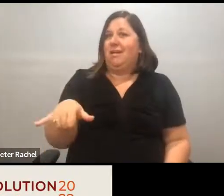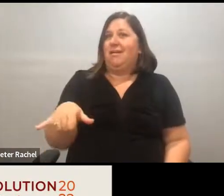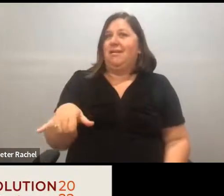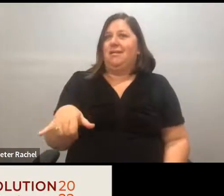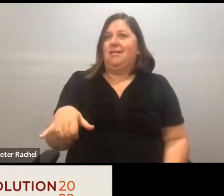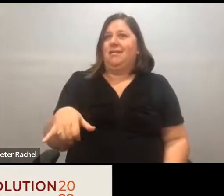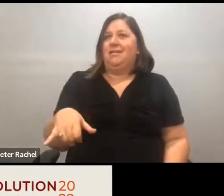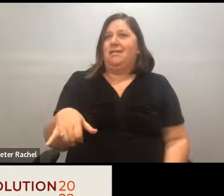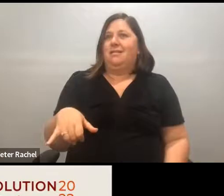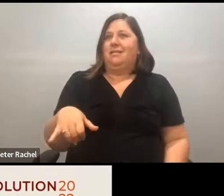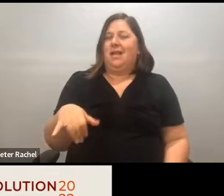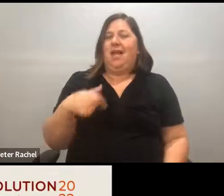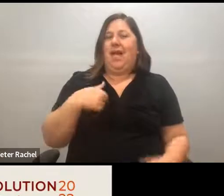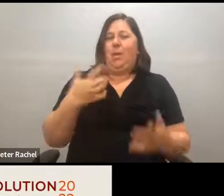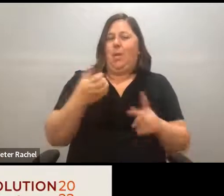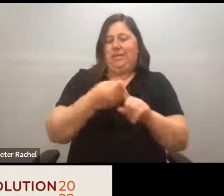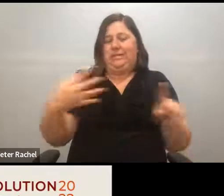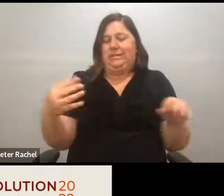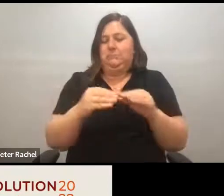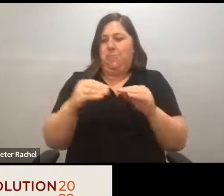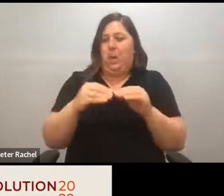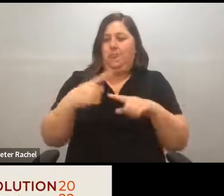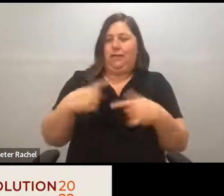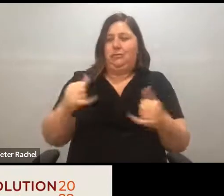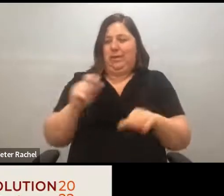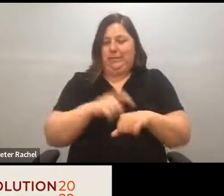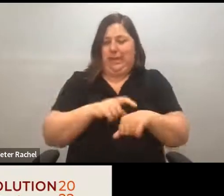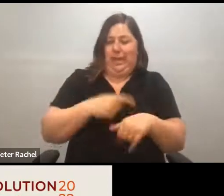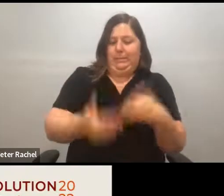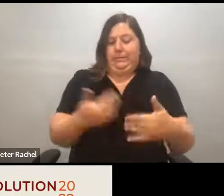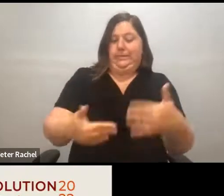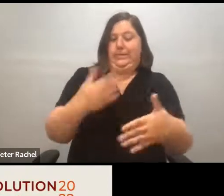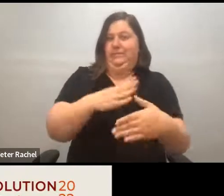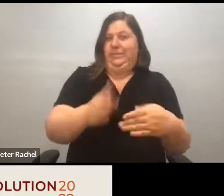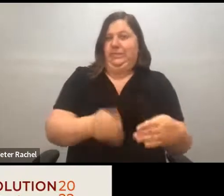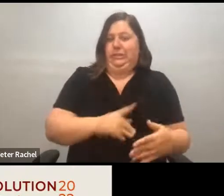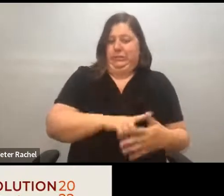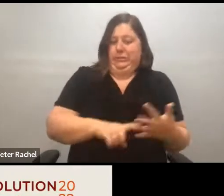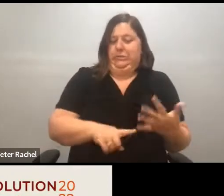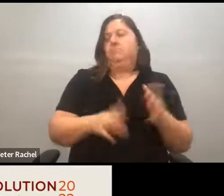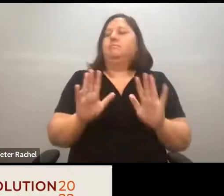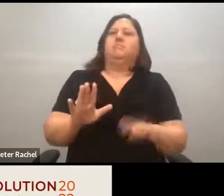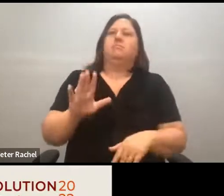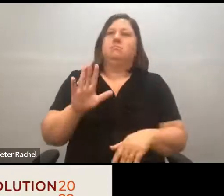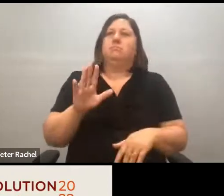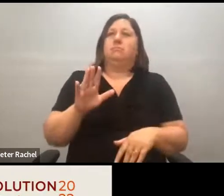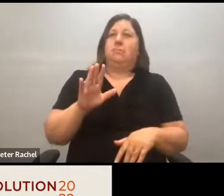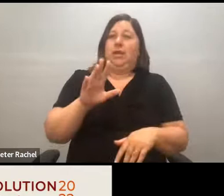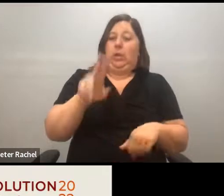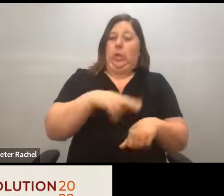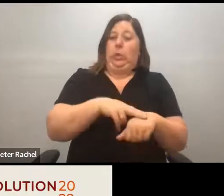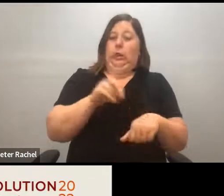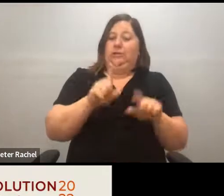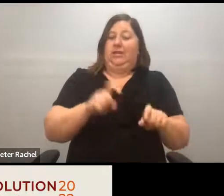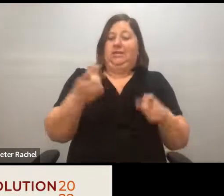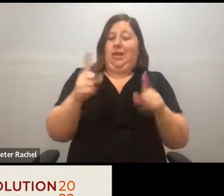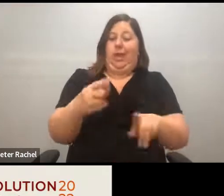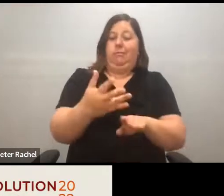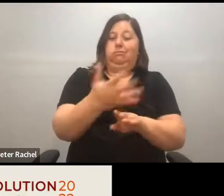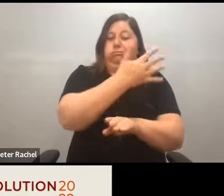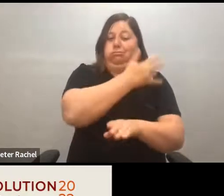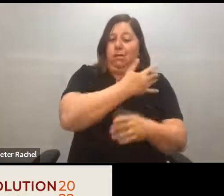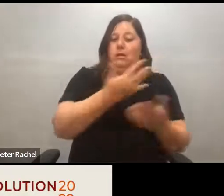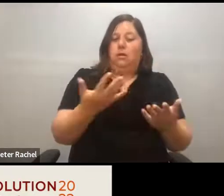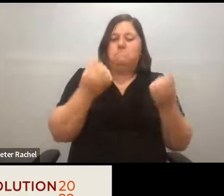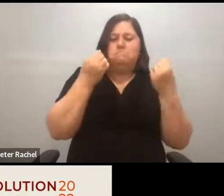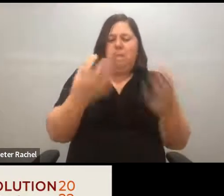because I wanted to elaborate a bit more, but I was trying to get through all those other areas. So with the legacy of nuclear testing, because so many